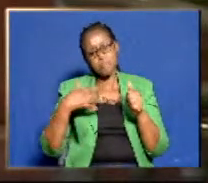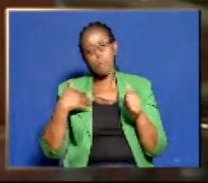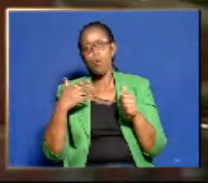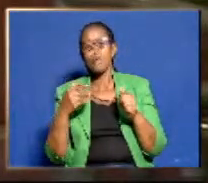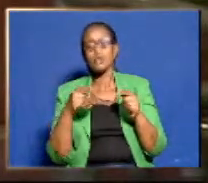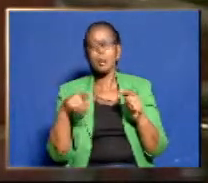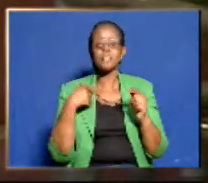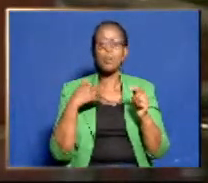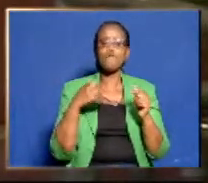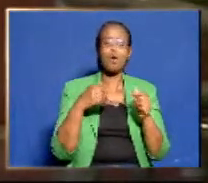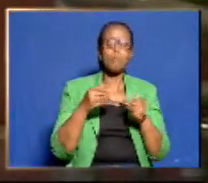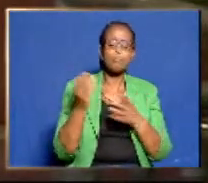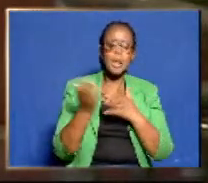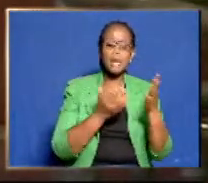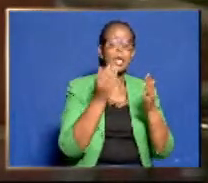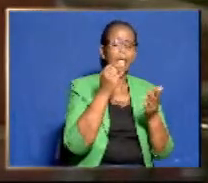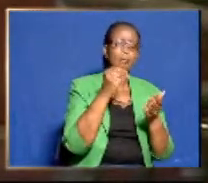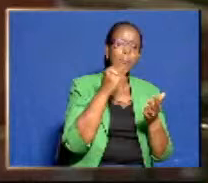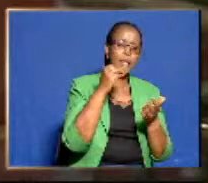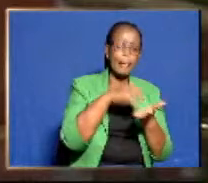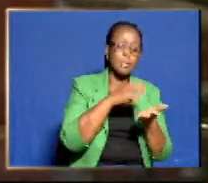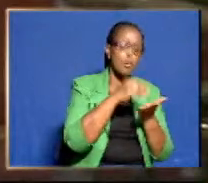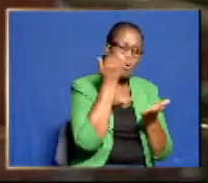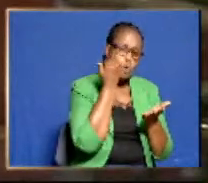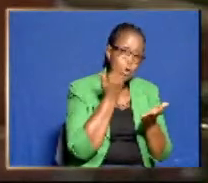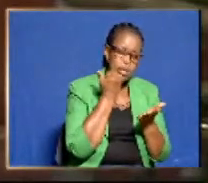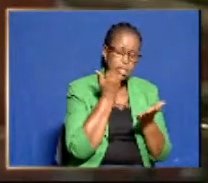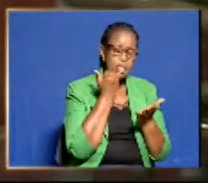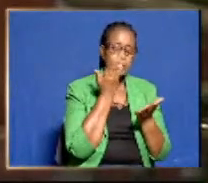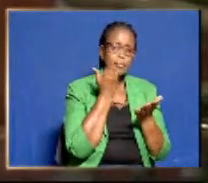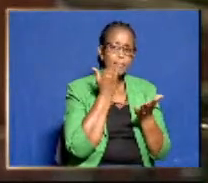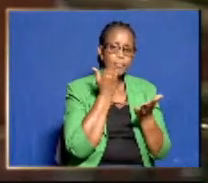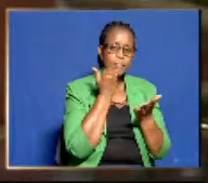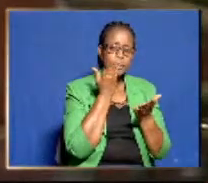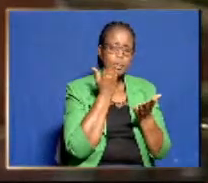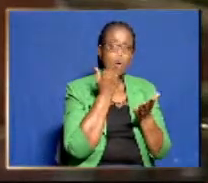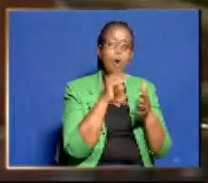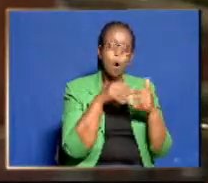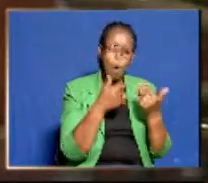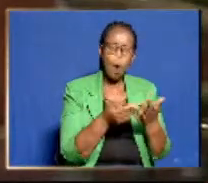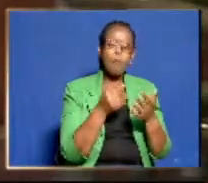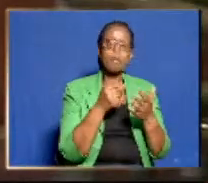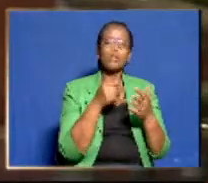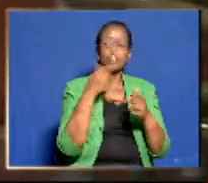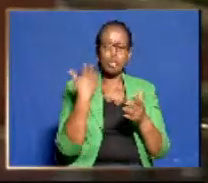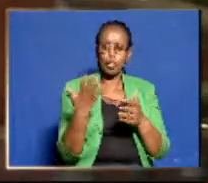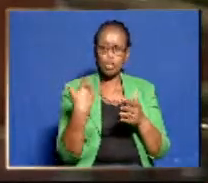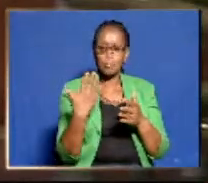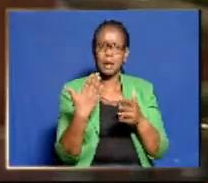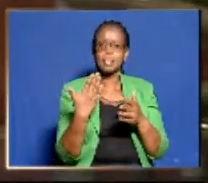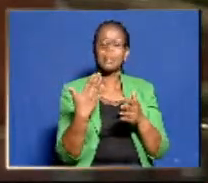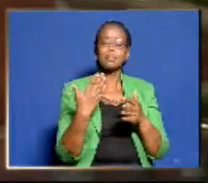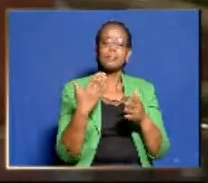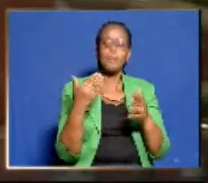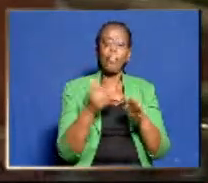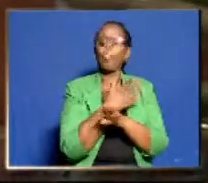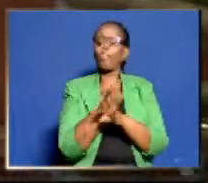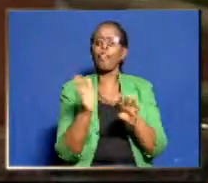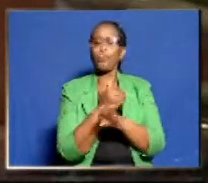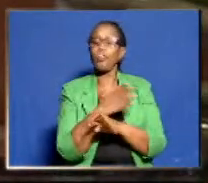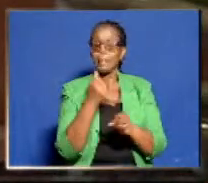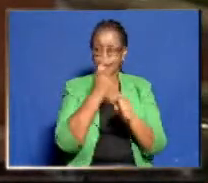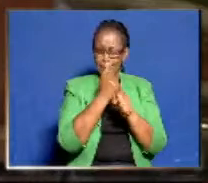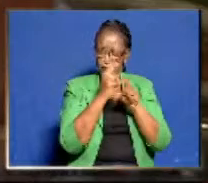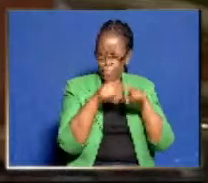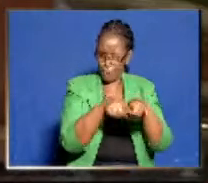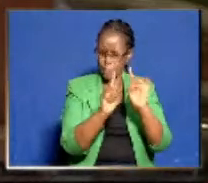commission or omission or falsification of documents by our own officers. Honorable Speaker,